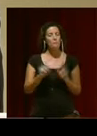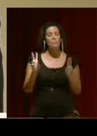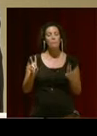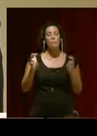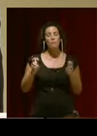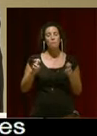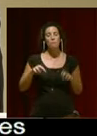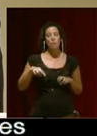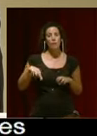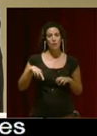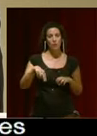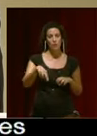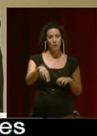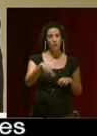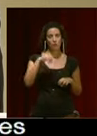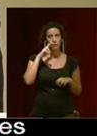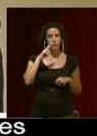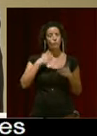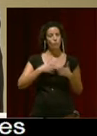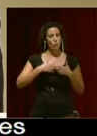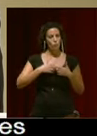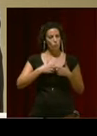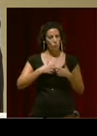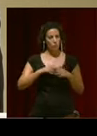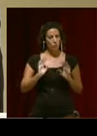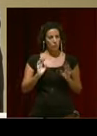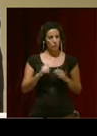been patented,